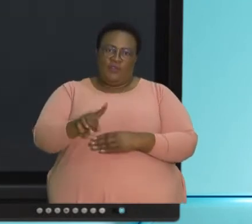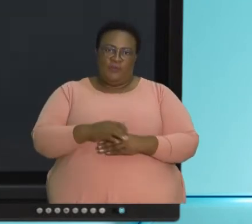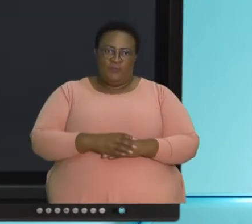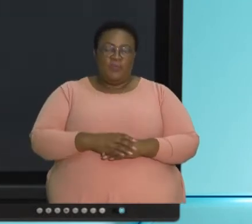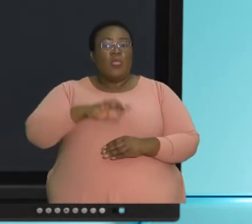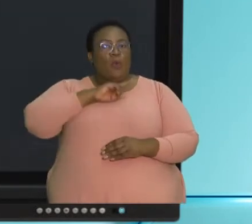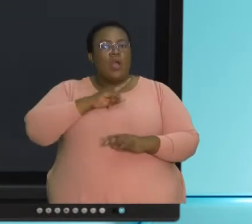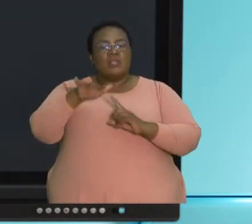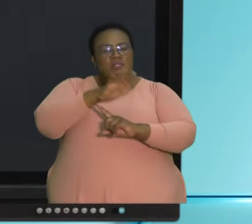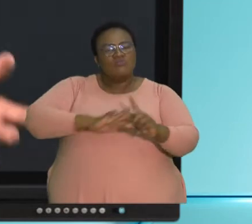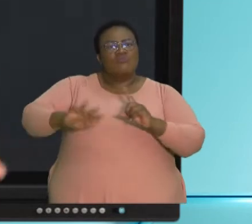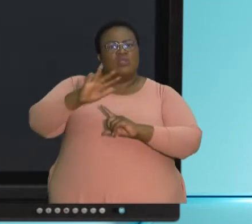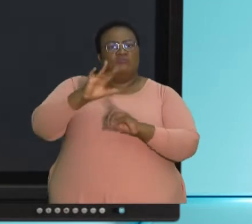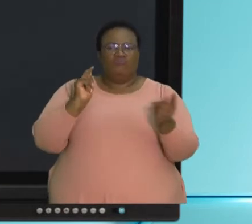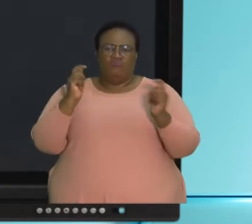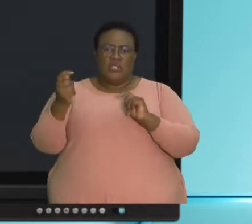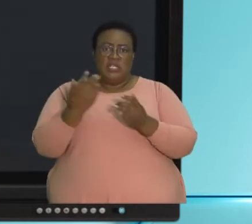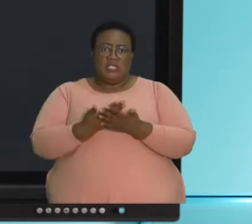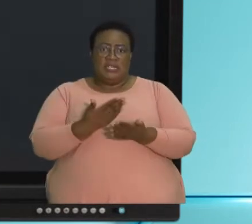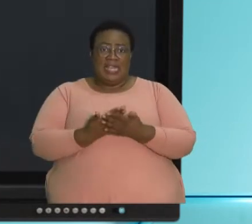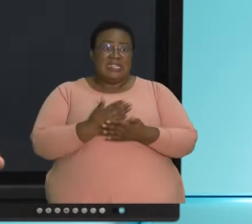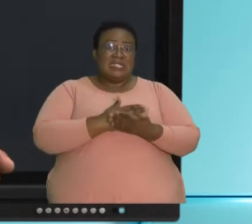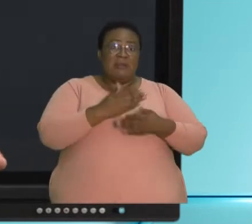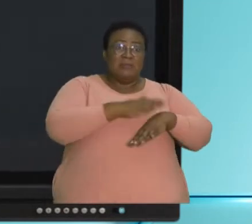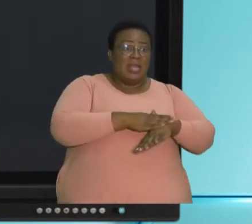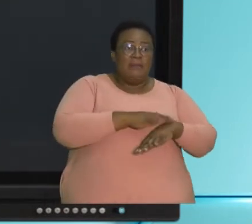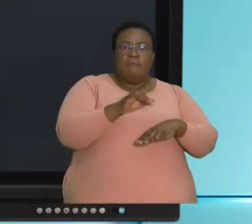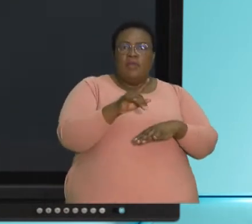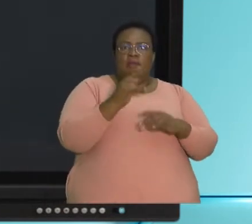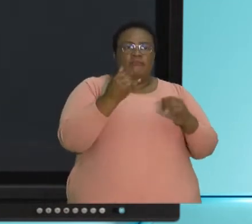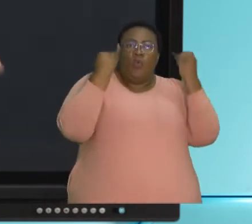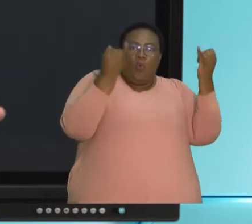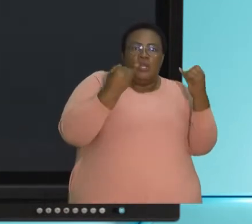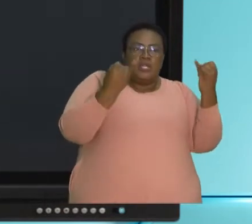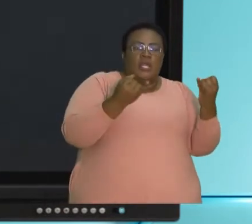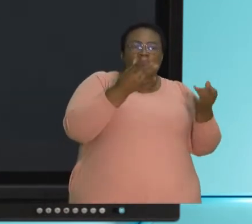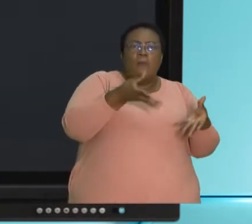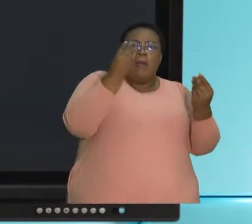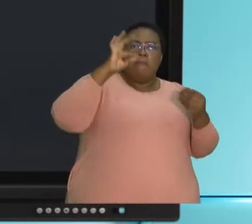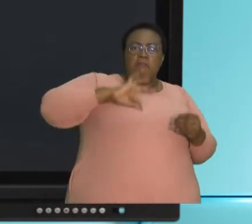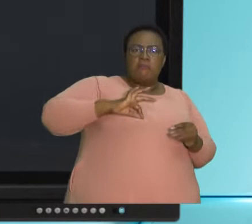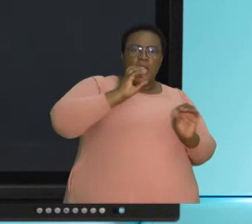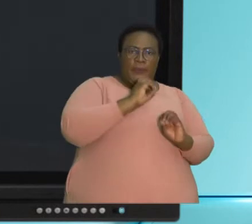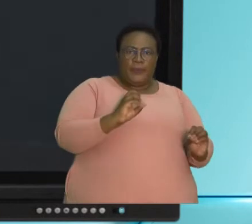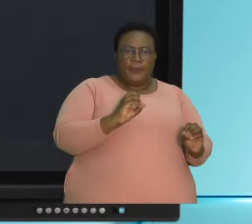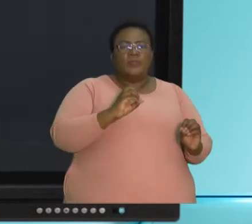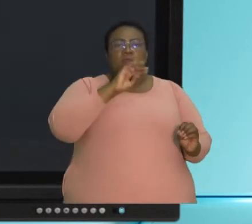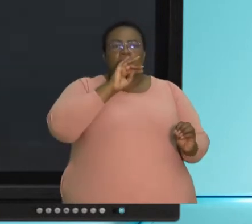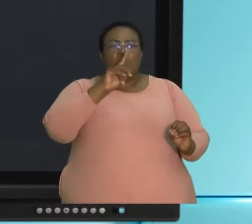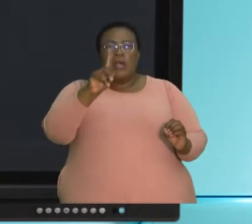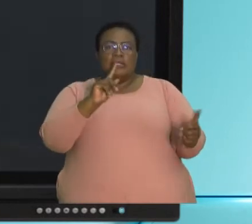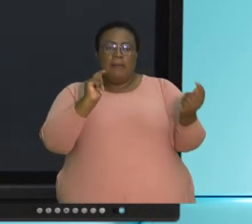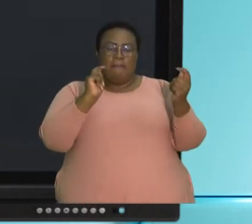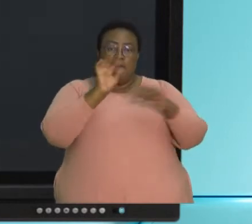Because remember, at times it might be holidays, meaning you're no longer getting an allowance, so the plan must change a bit.